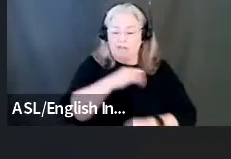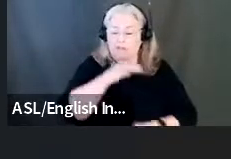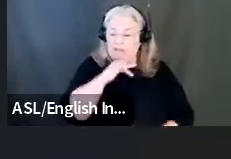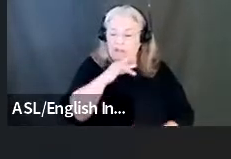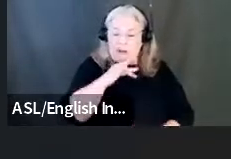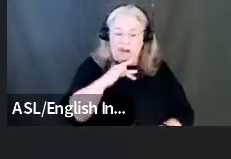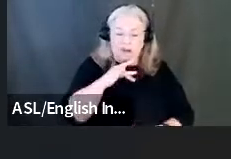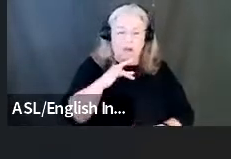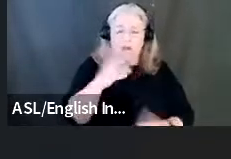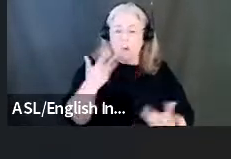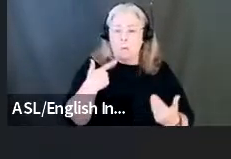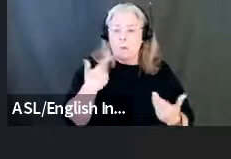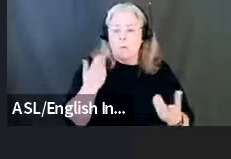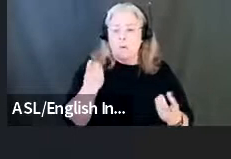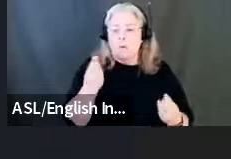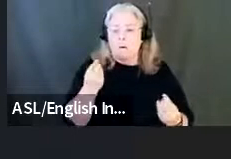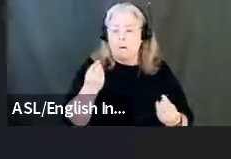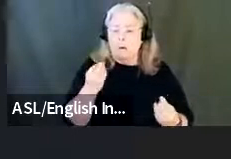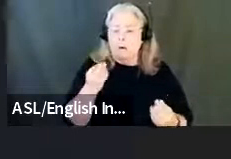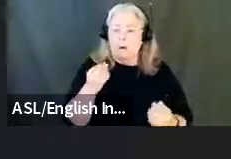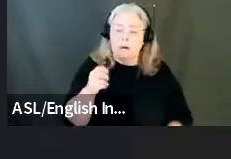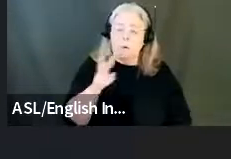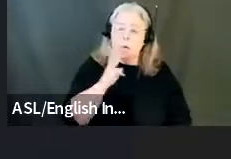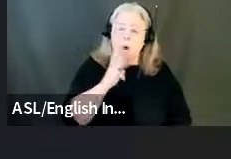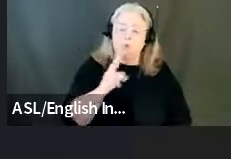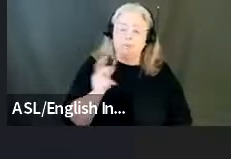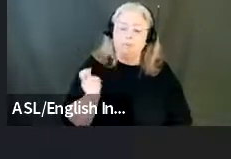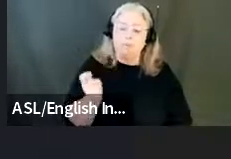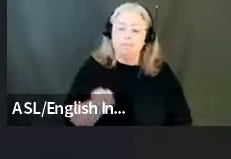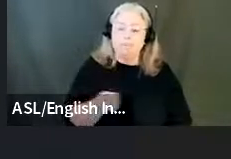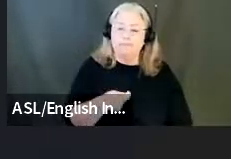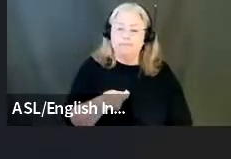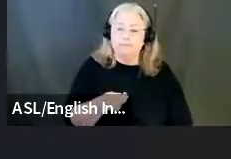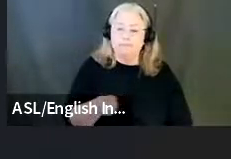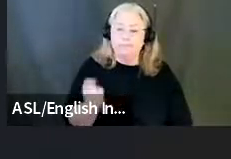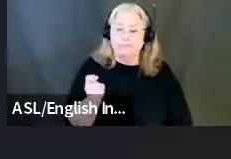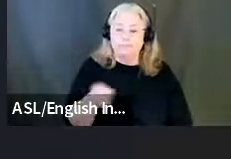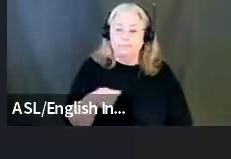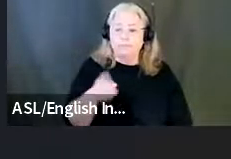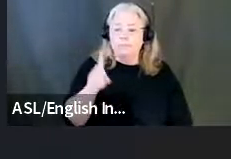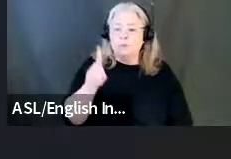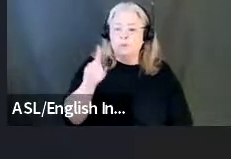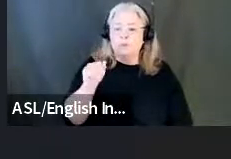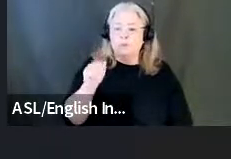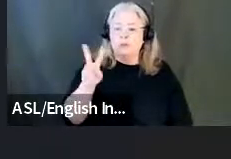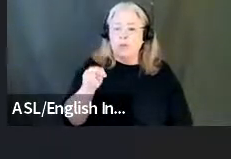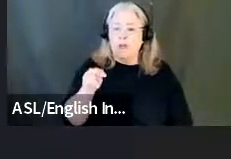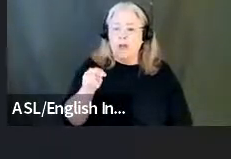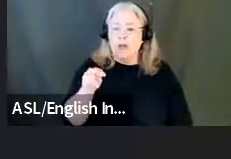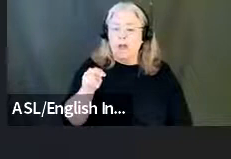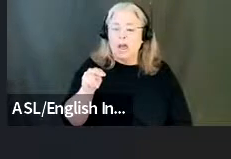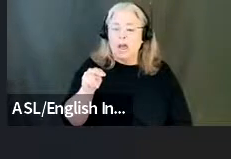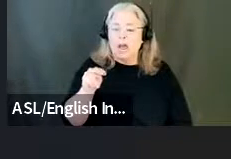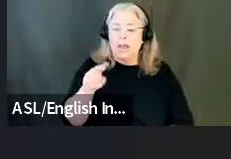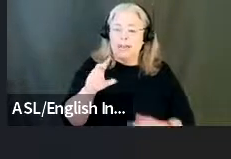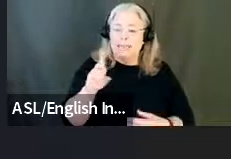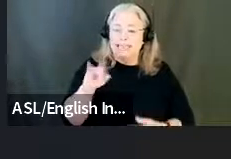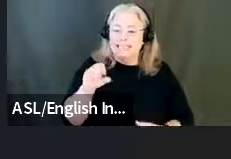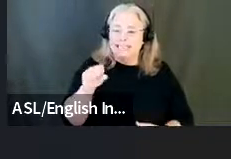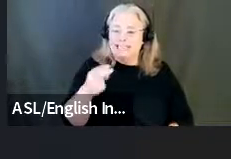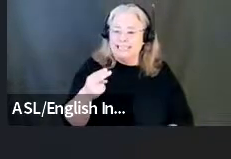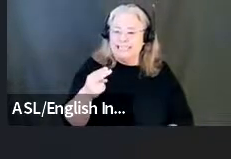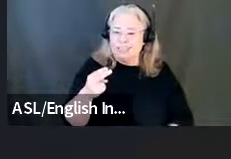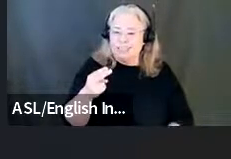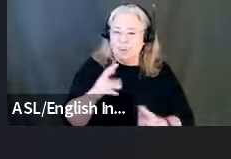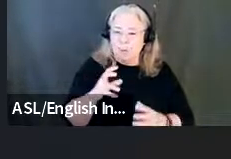drool, what do? I turn on the faucet, I'll take that Dawn dishwashing spray stuff that they came out, that power